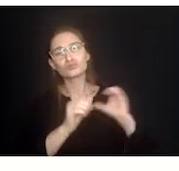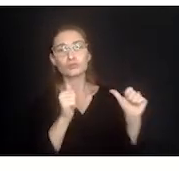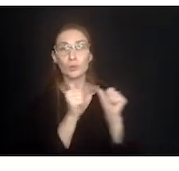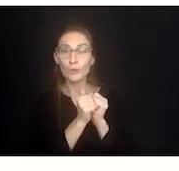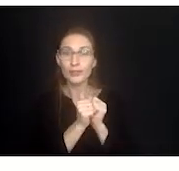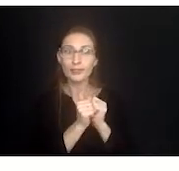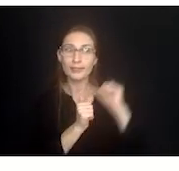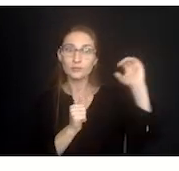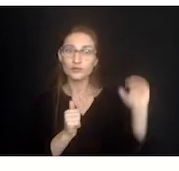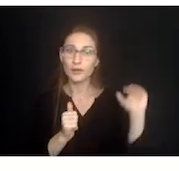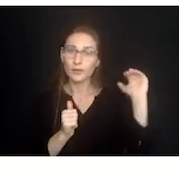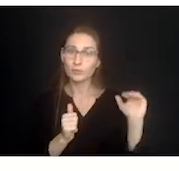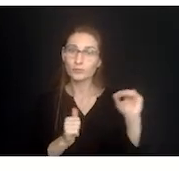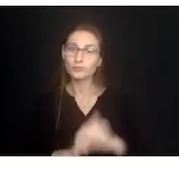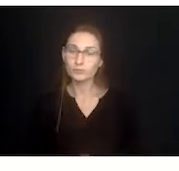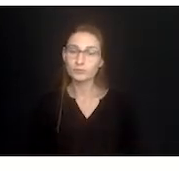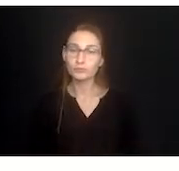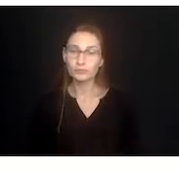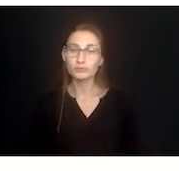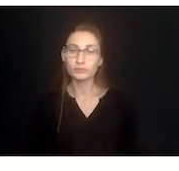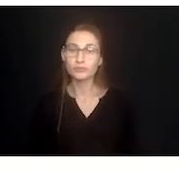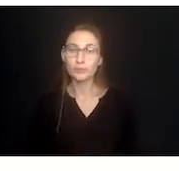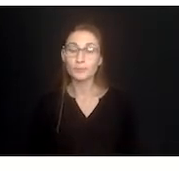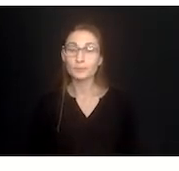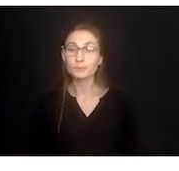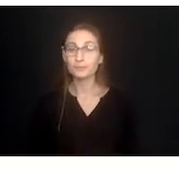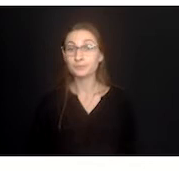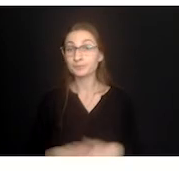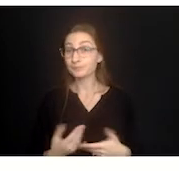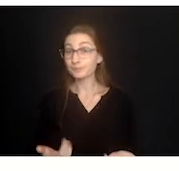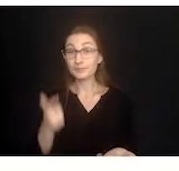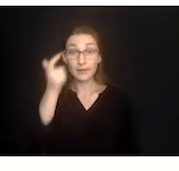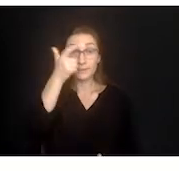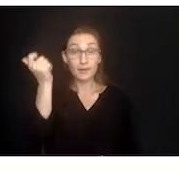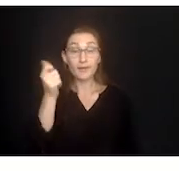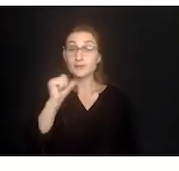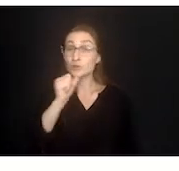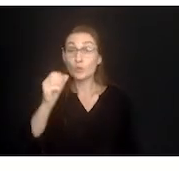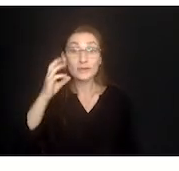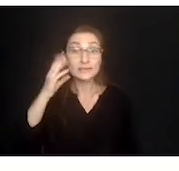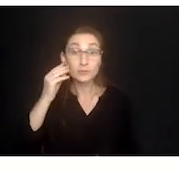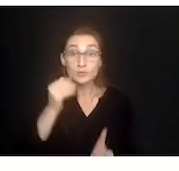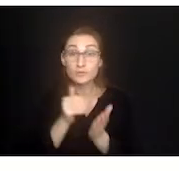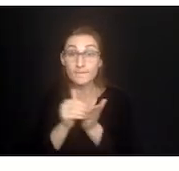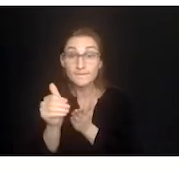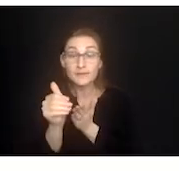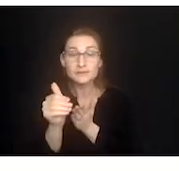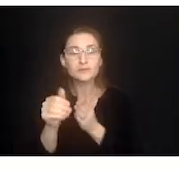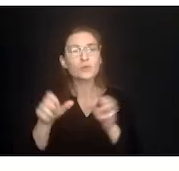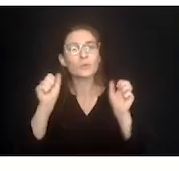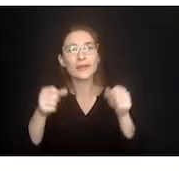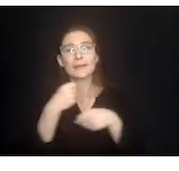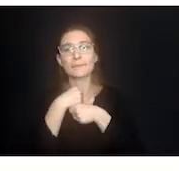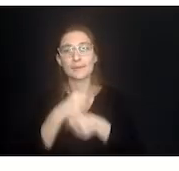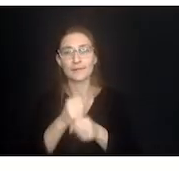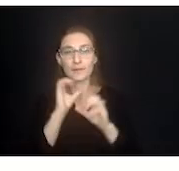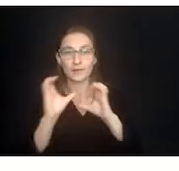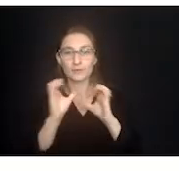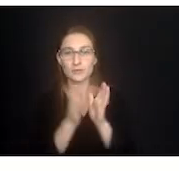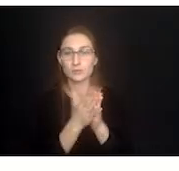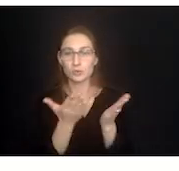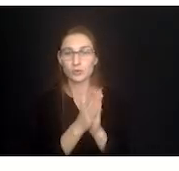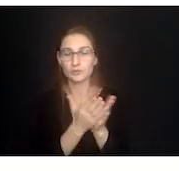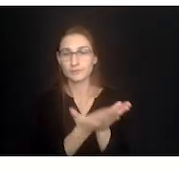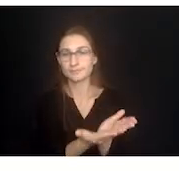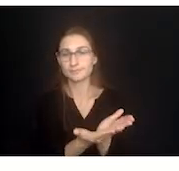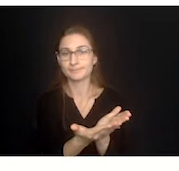engaging in an actual nice conversation with that young man or daughter or child. And because they don't necessarily have that experience, we can